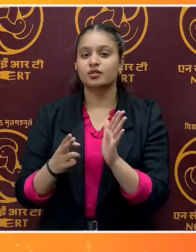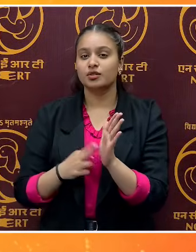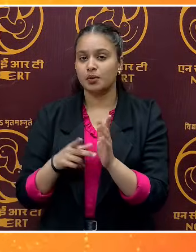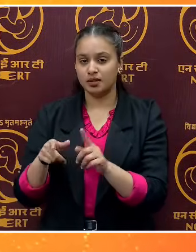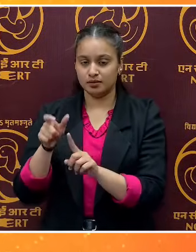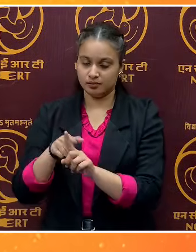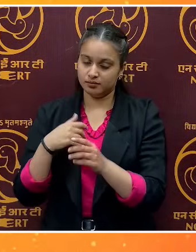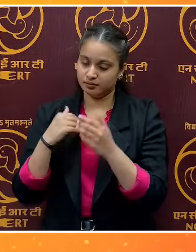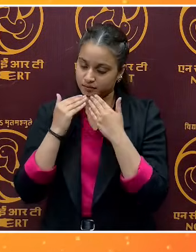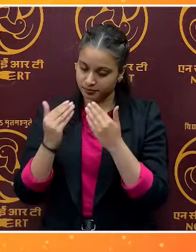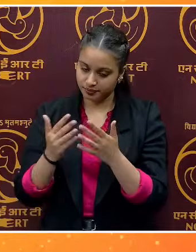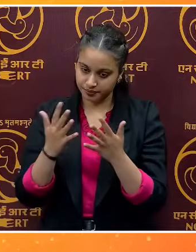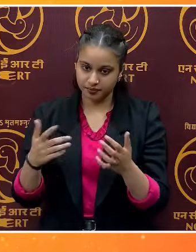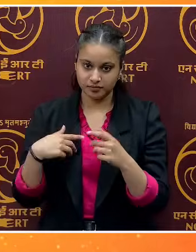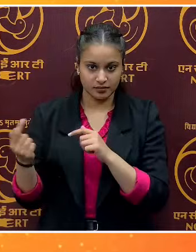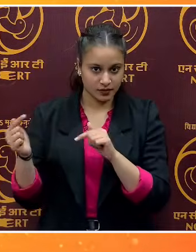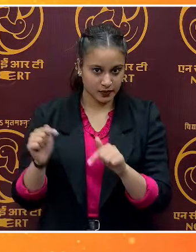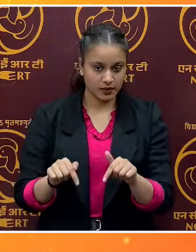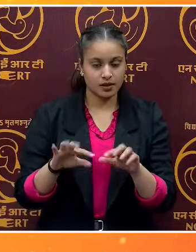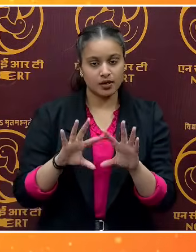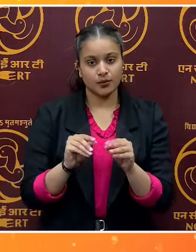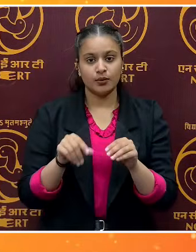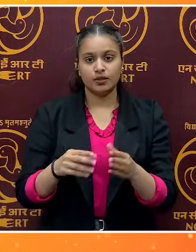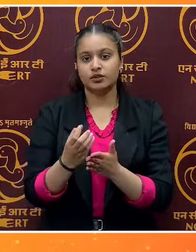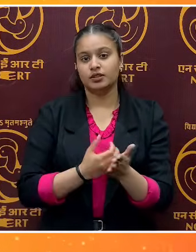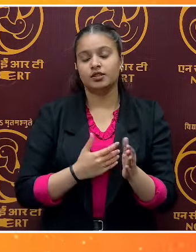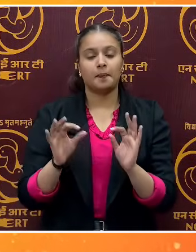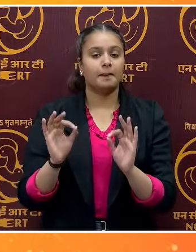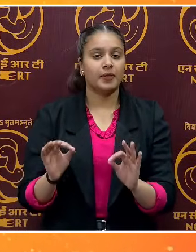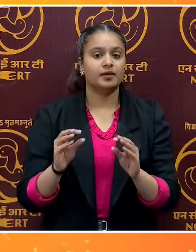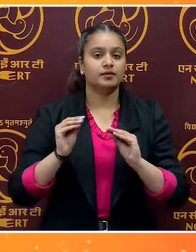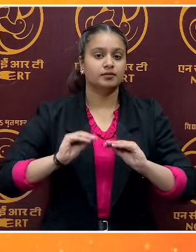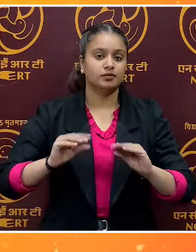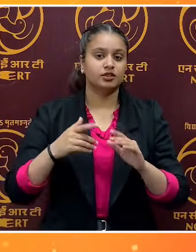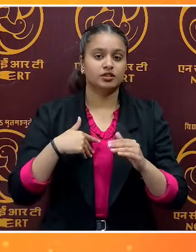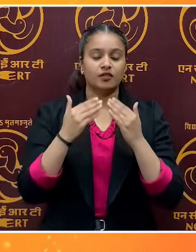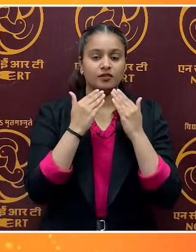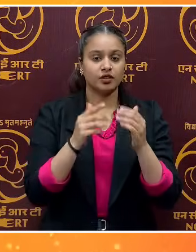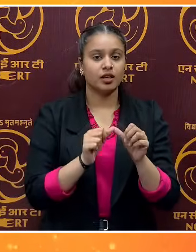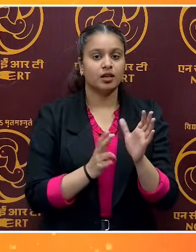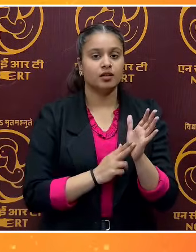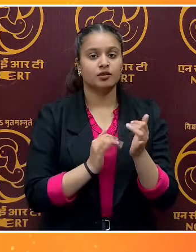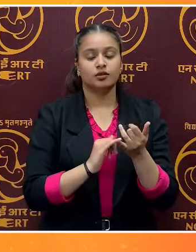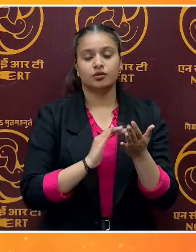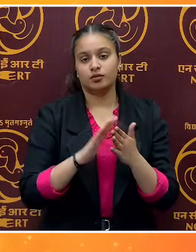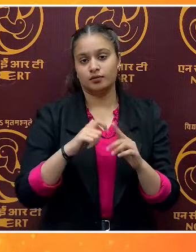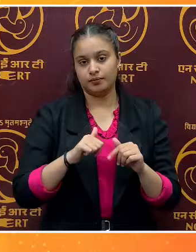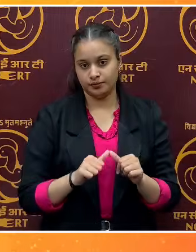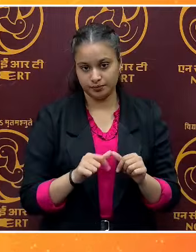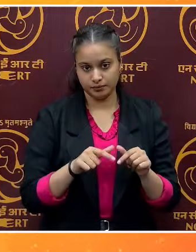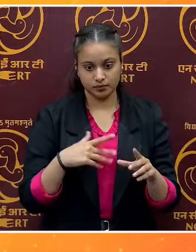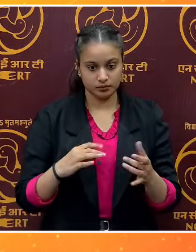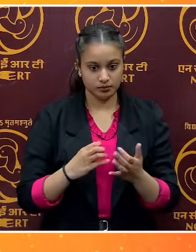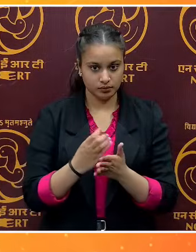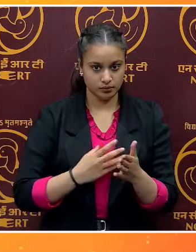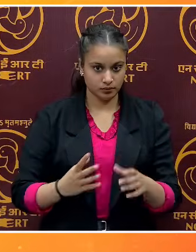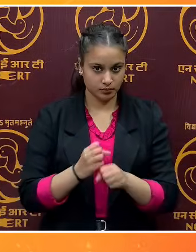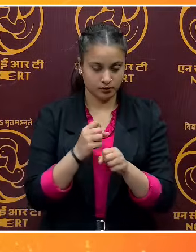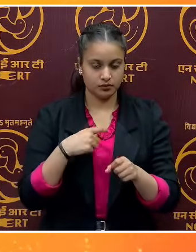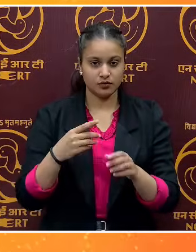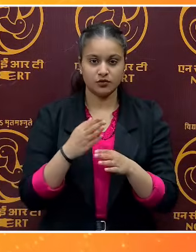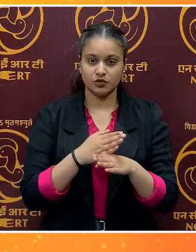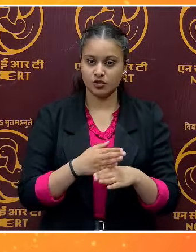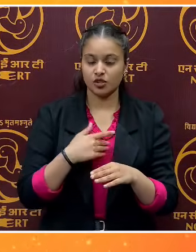thank you ma'am for being here and for this insightful session, and thank you so very much Anushka as well. And before I wrap up this session, let me share